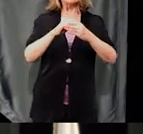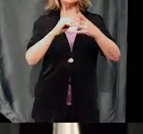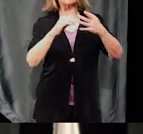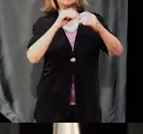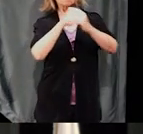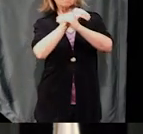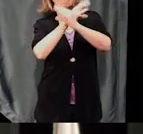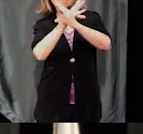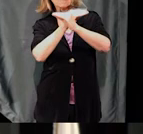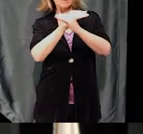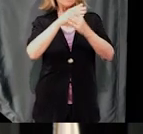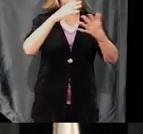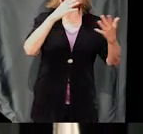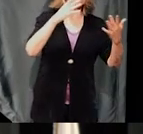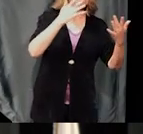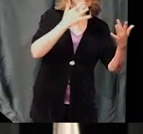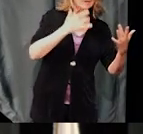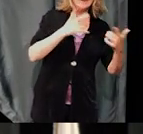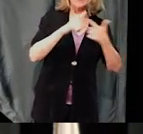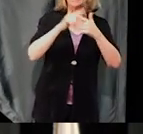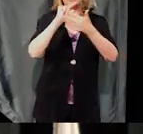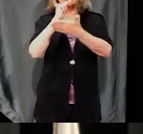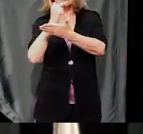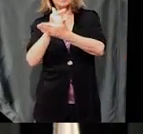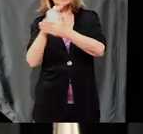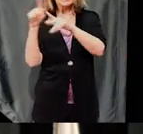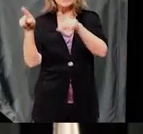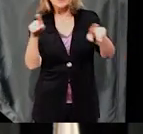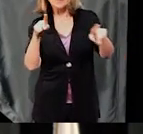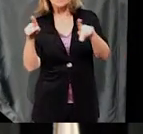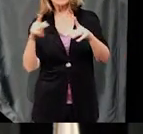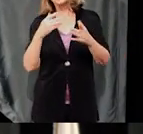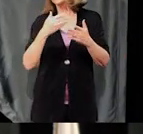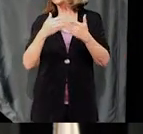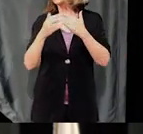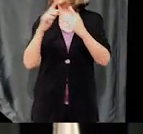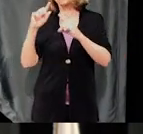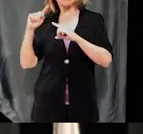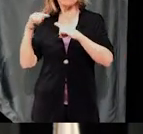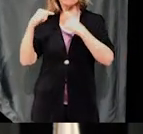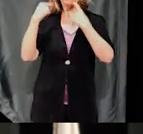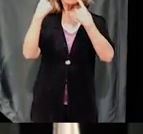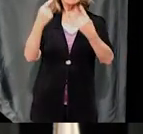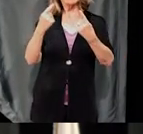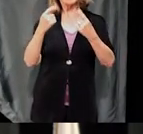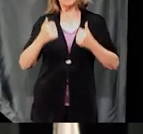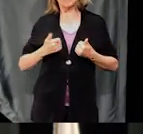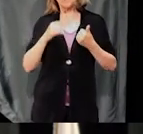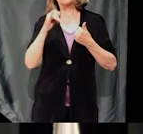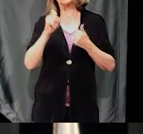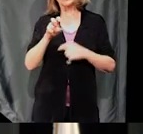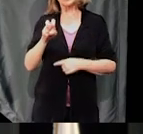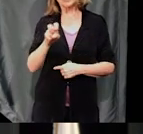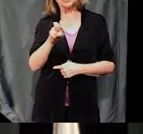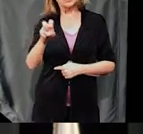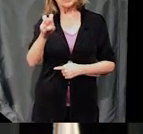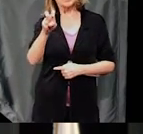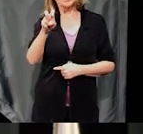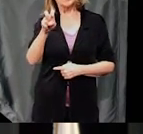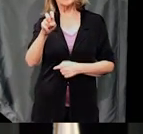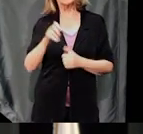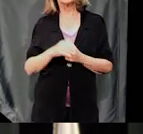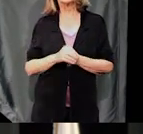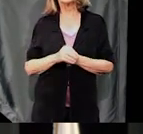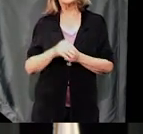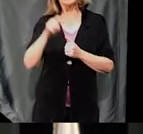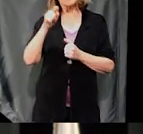parade. Whatever you have done and whatever you will do as we move forward, remember that life is a journey. And that through this